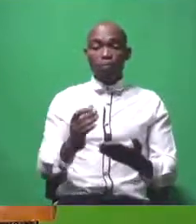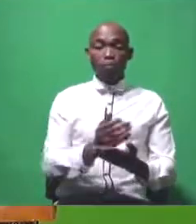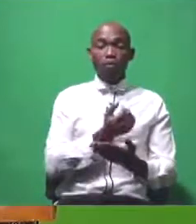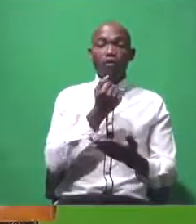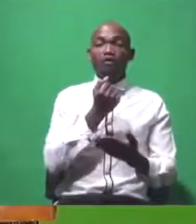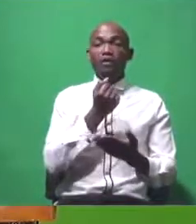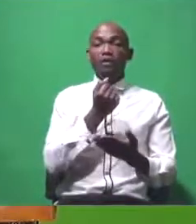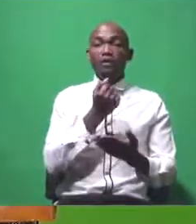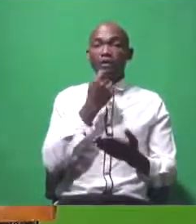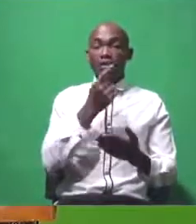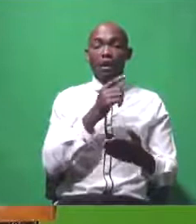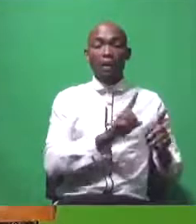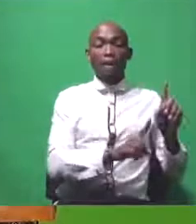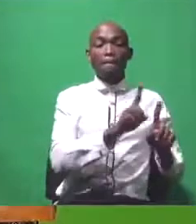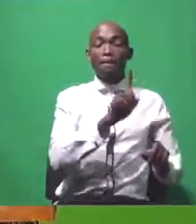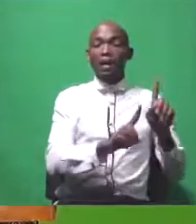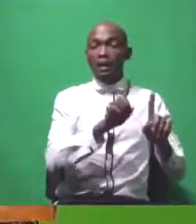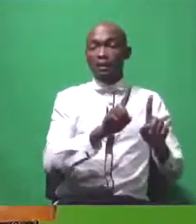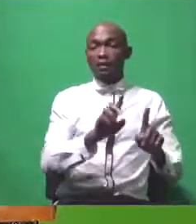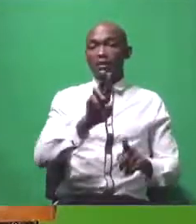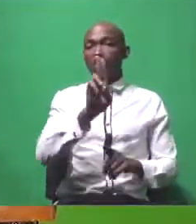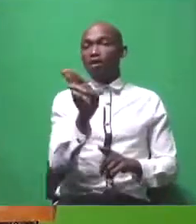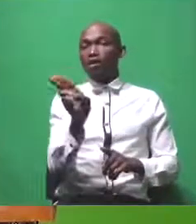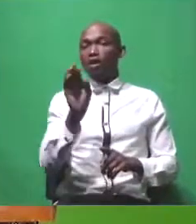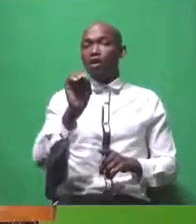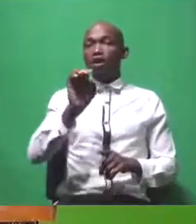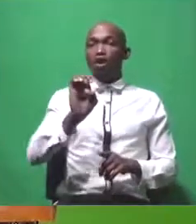by saying that plant, hoe,